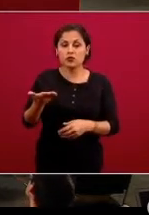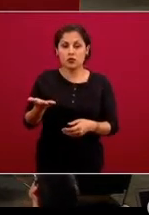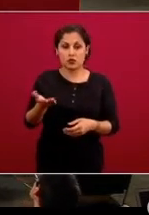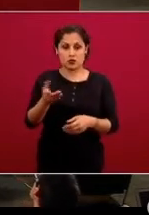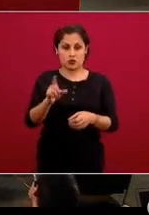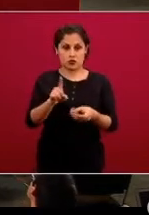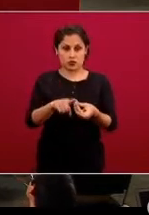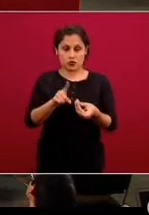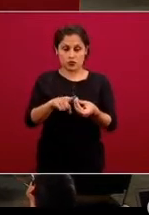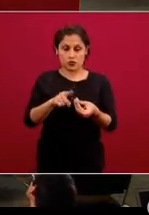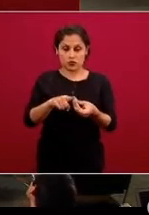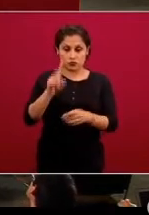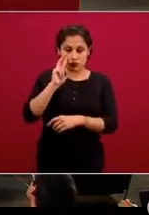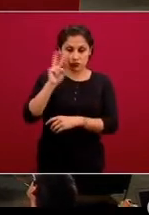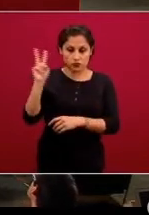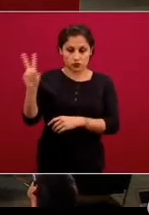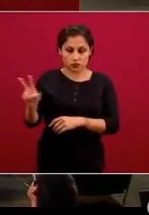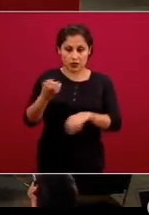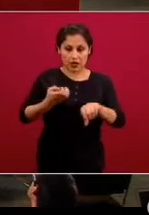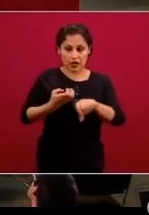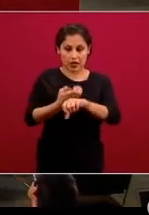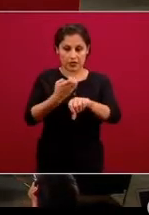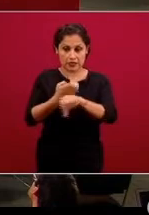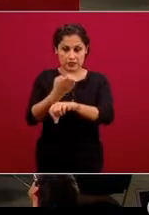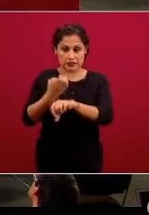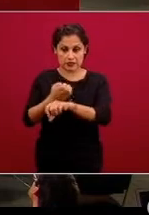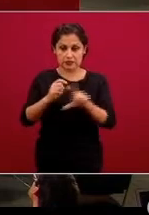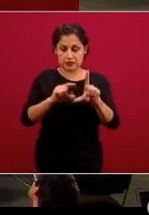are having an increase in the number of deaths.